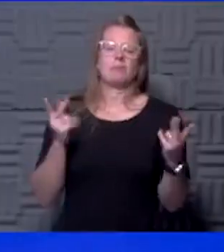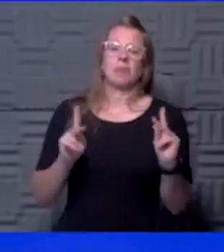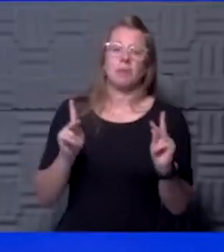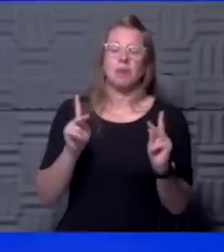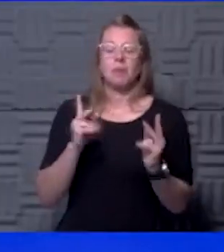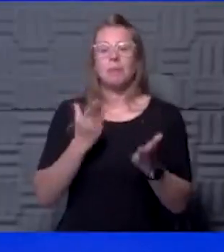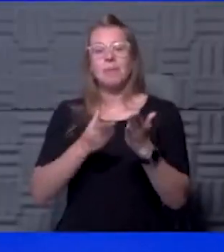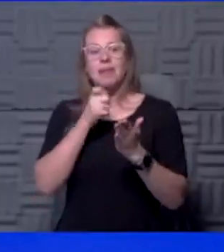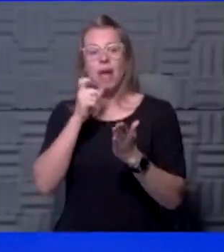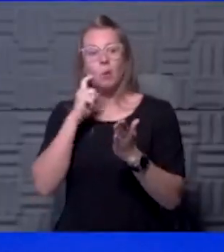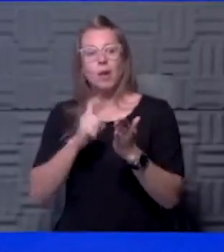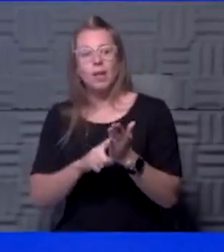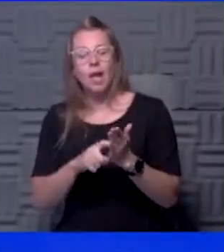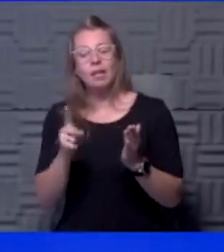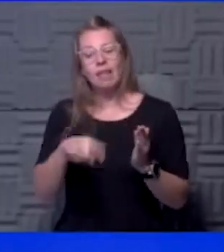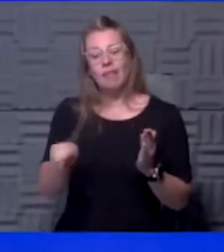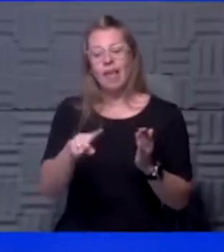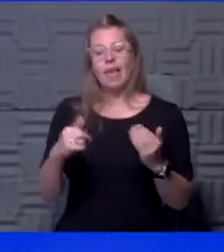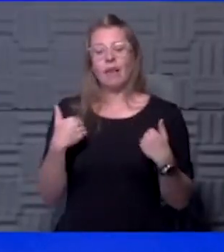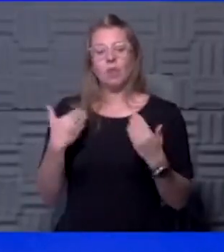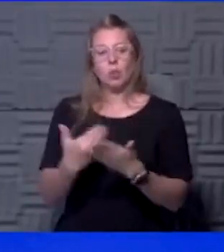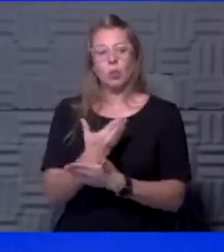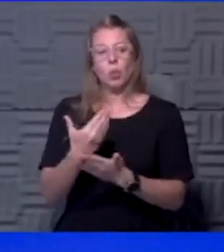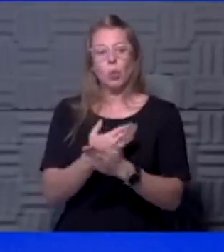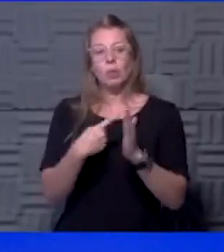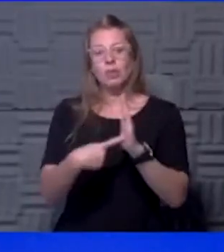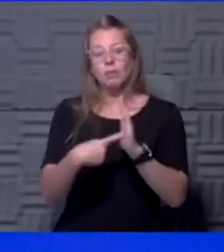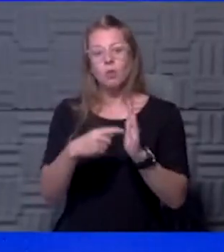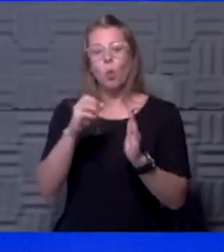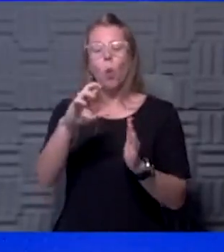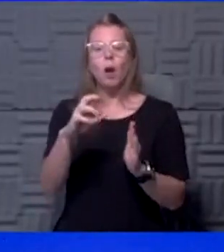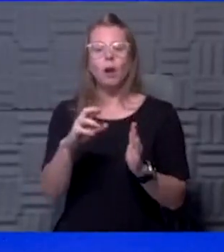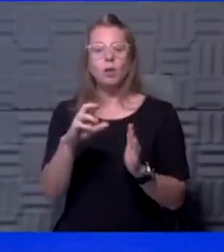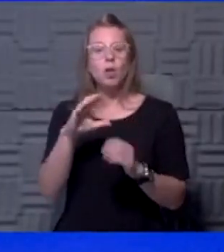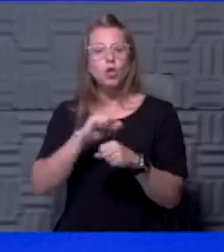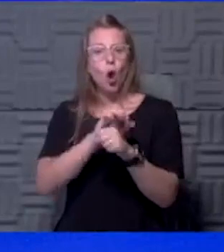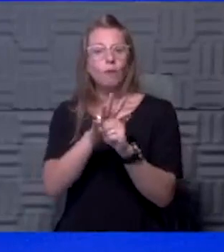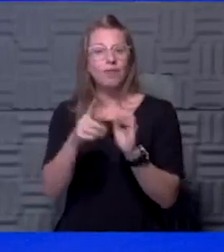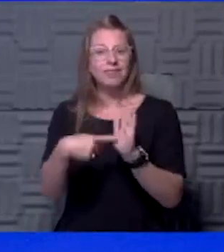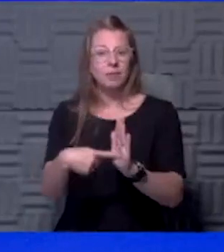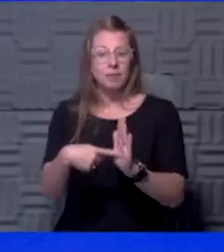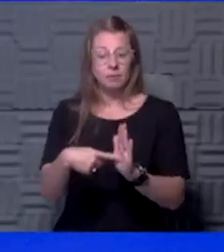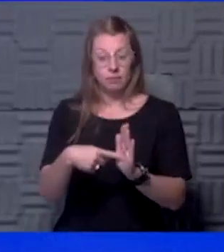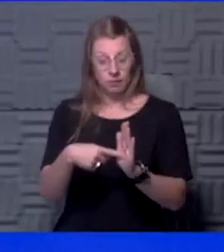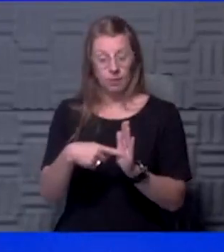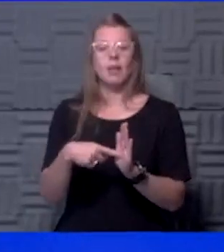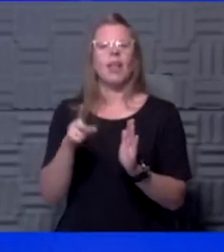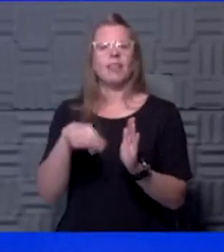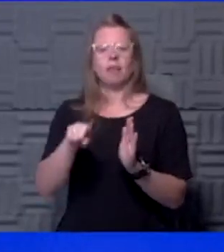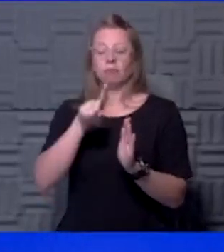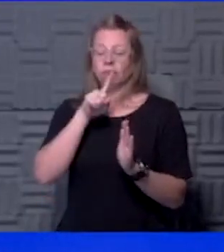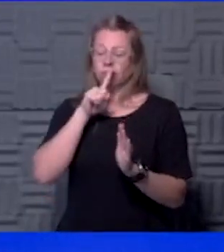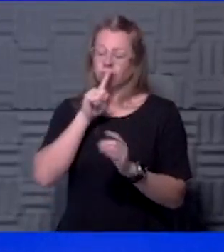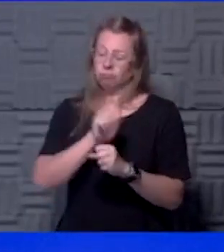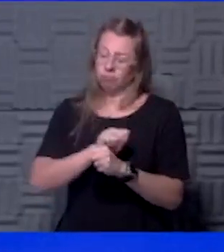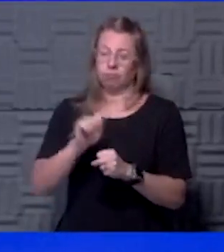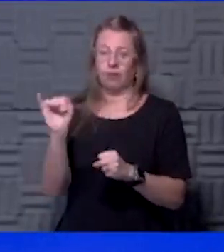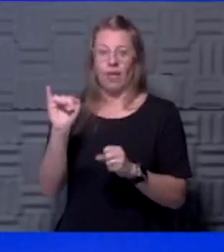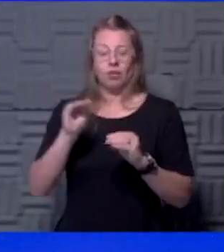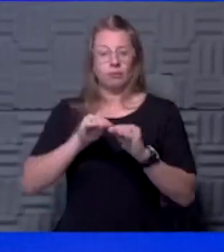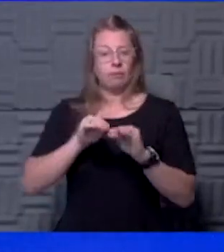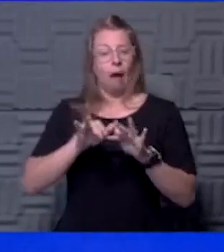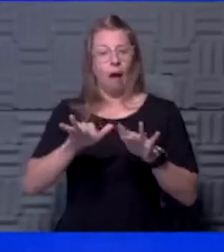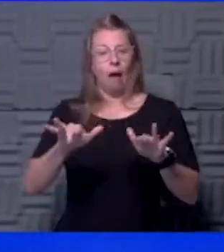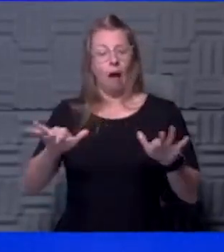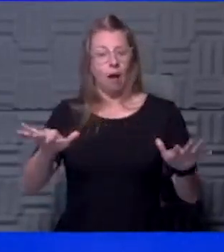not recognizing they have new symptoms or symptoms of COVID. So at that point in time, they are extremely infectious, spreading to